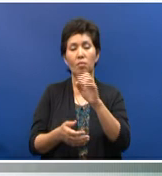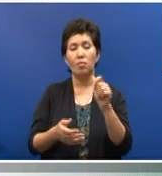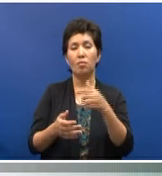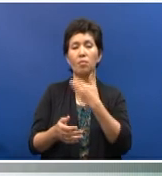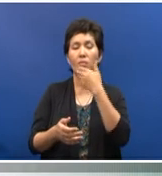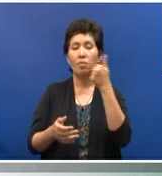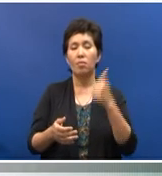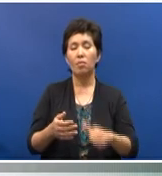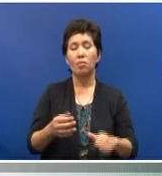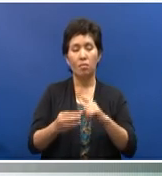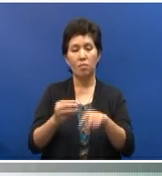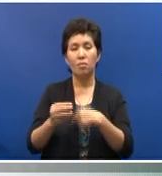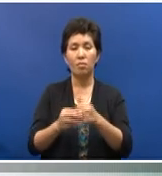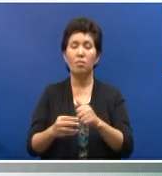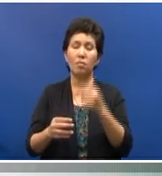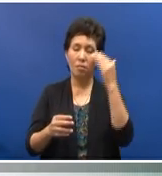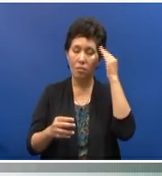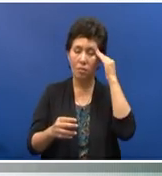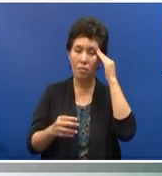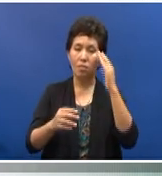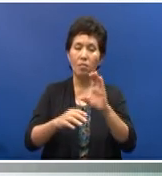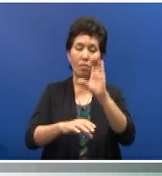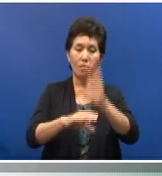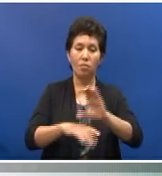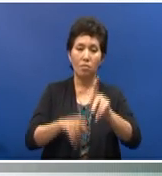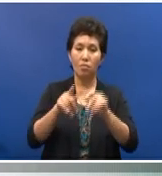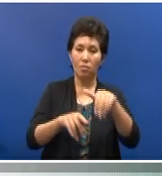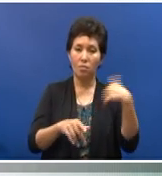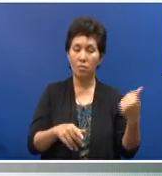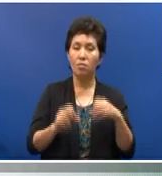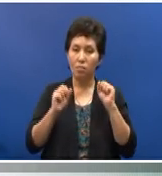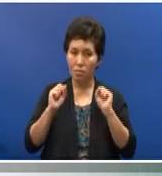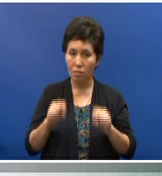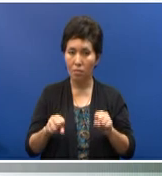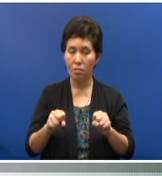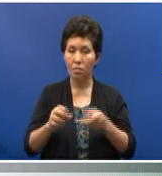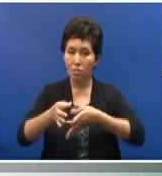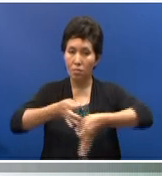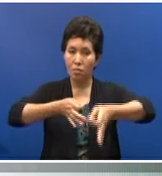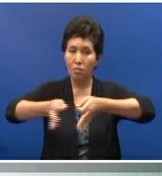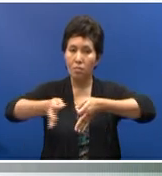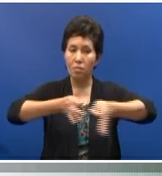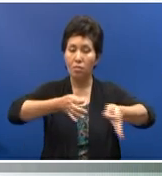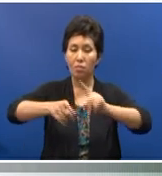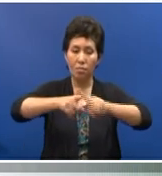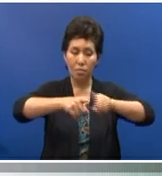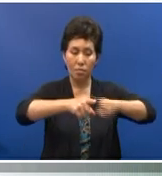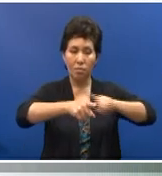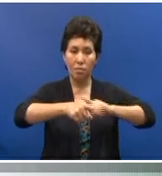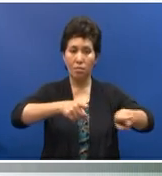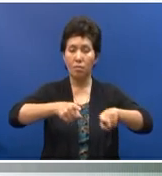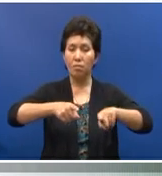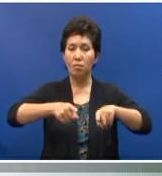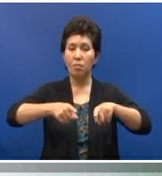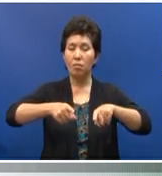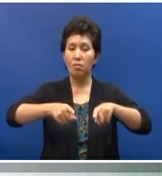by knowing about other cultures. Second, okay, you need to be able to describe the various career